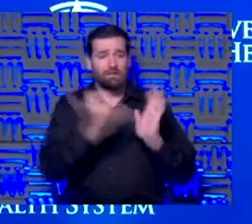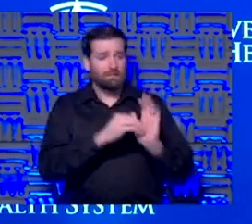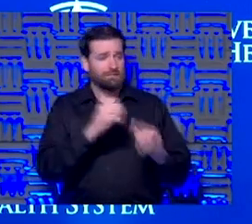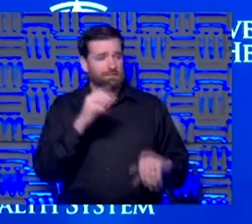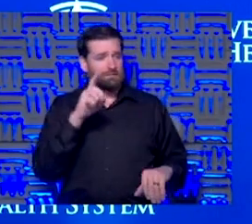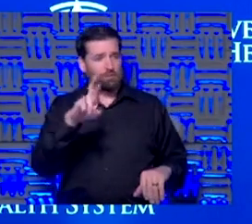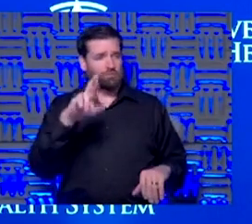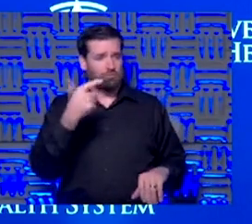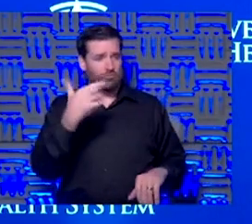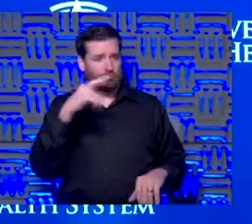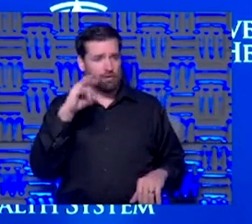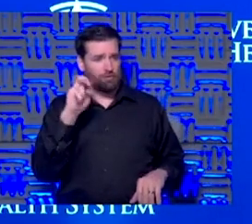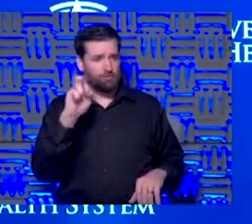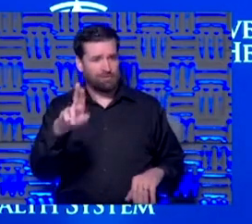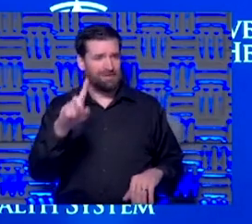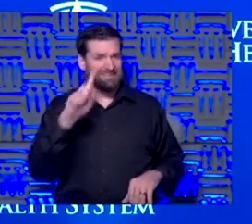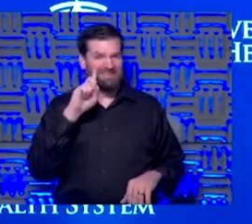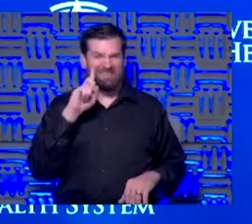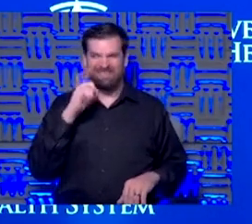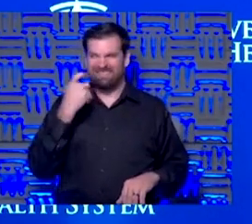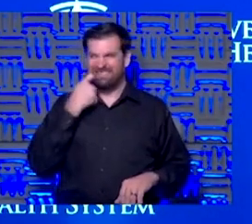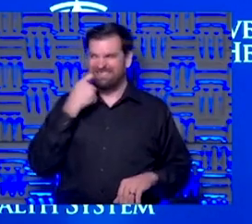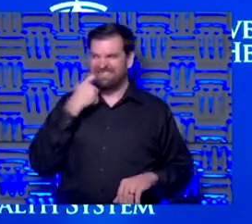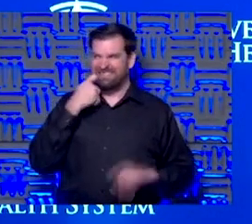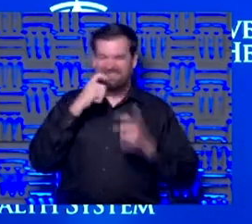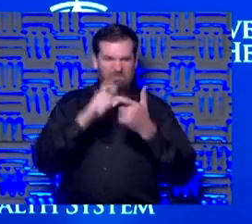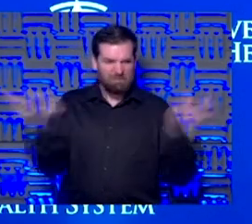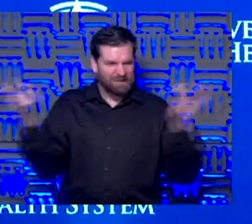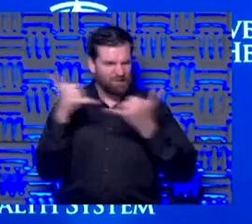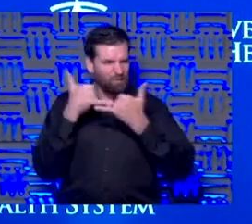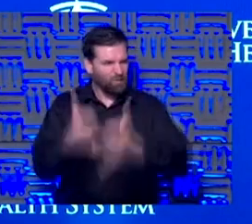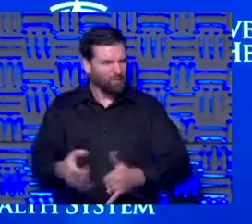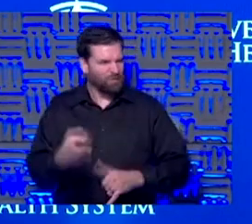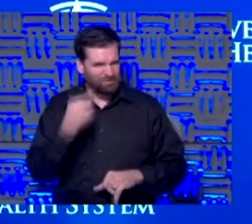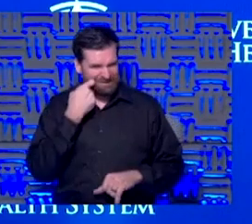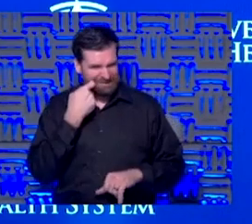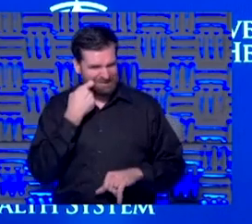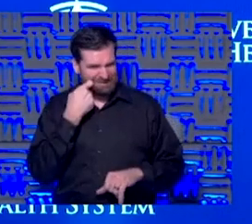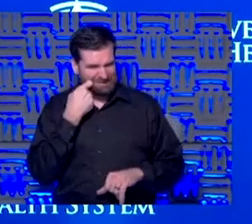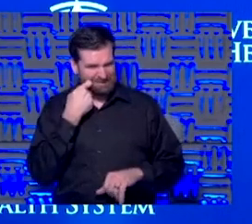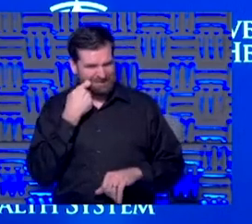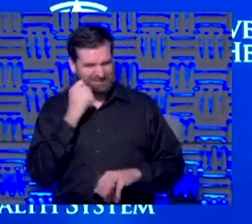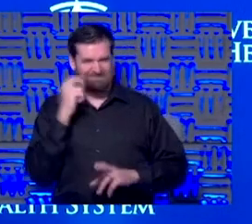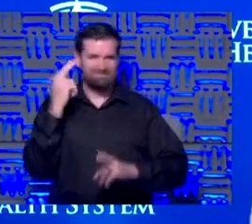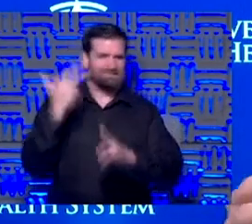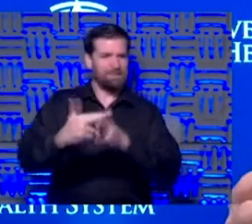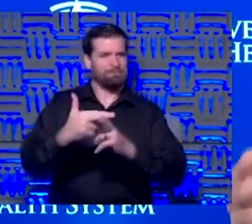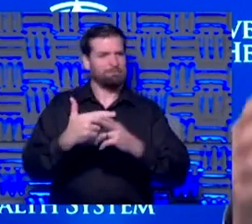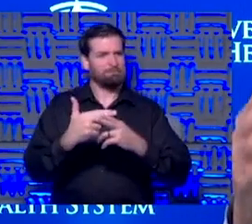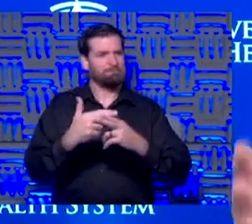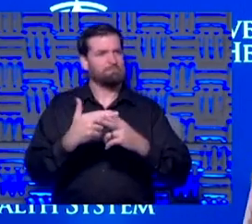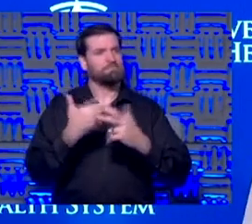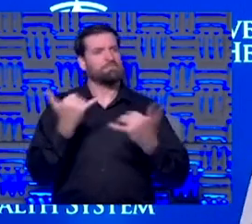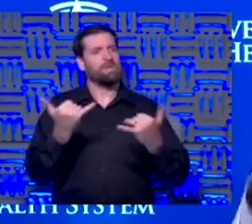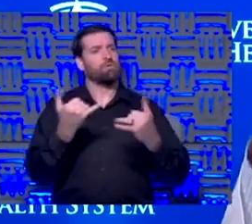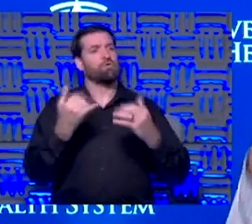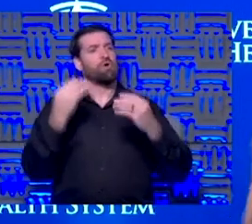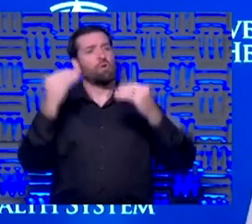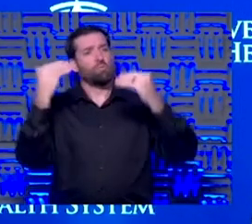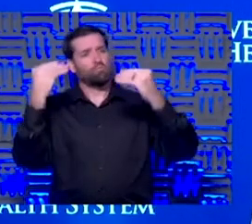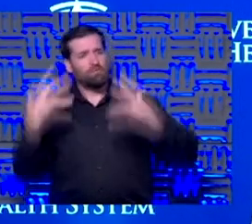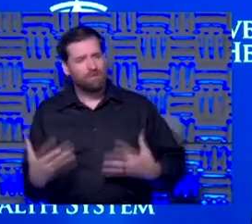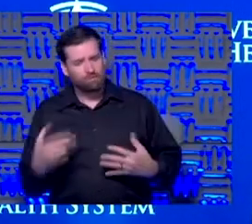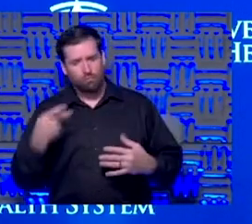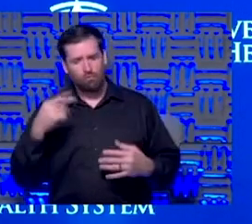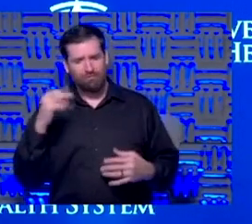I think you just got a really big award here recently. Aren't you named you're now a professor, and it's an